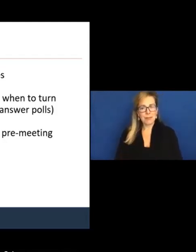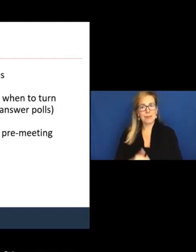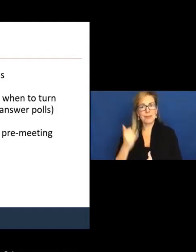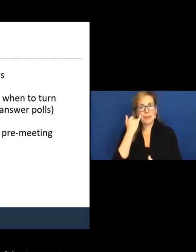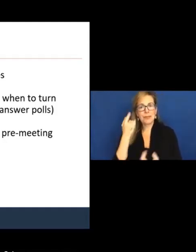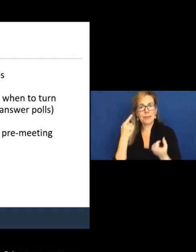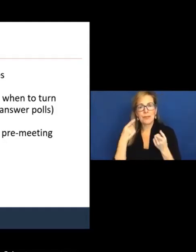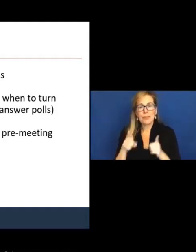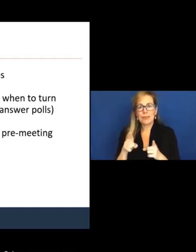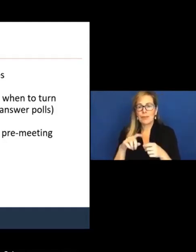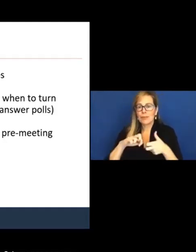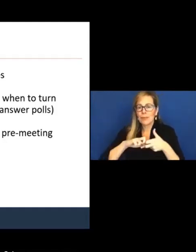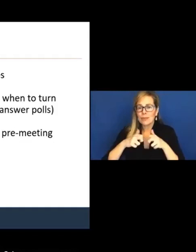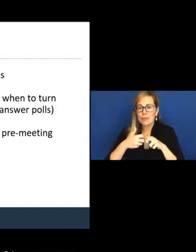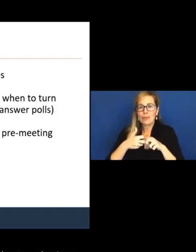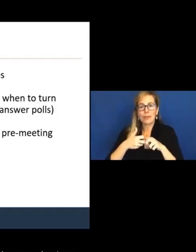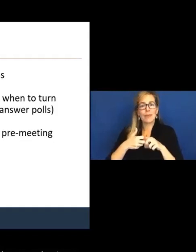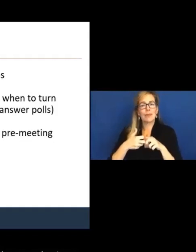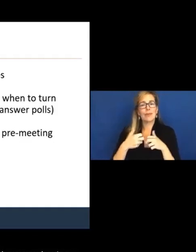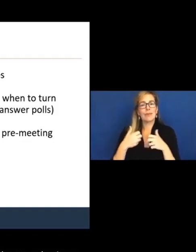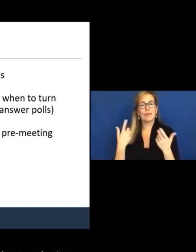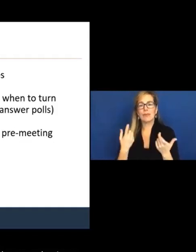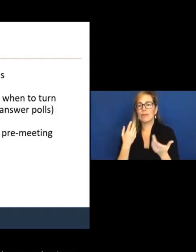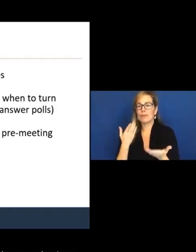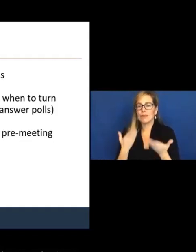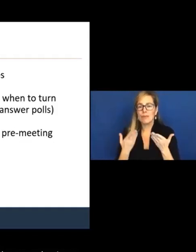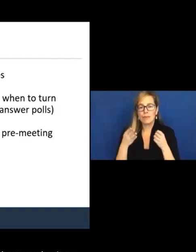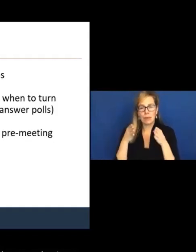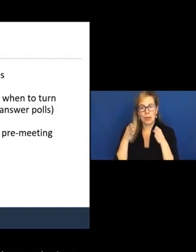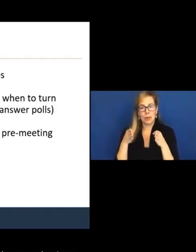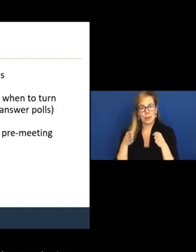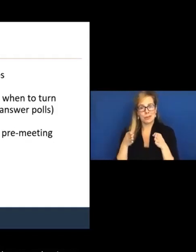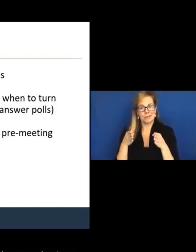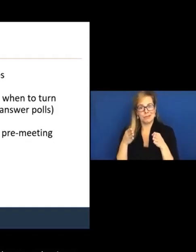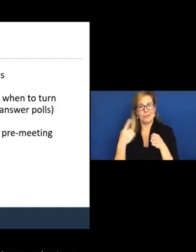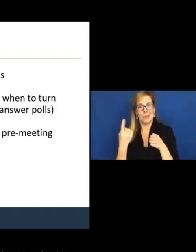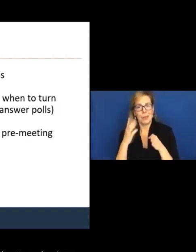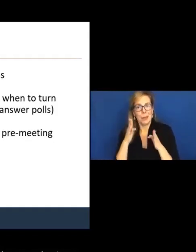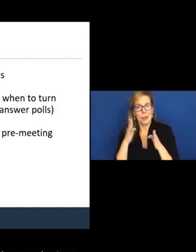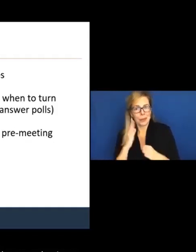any kind, someone in attendance will tell you without you having to ask.